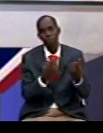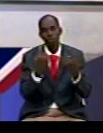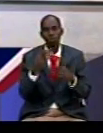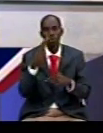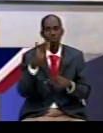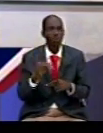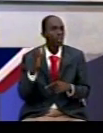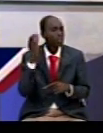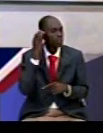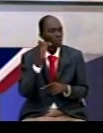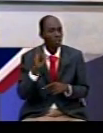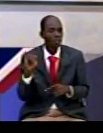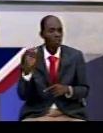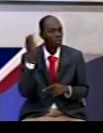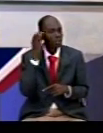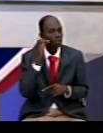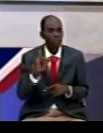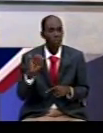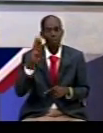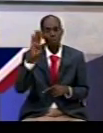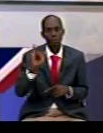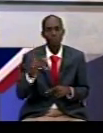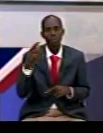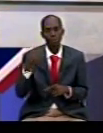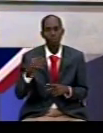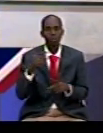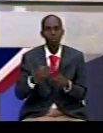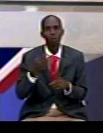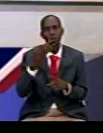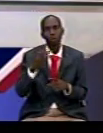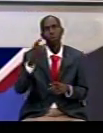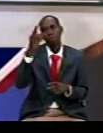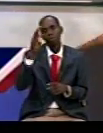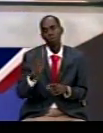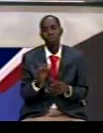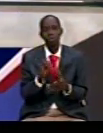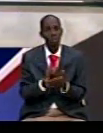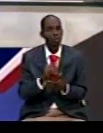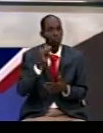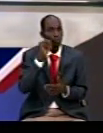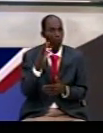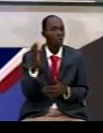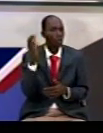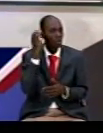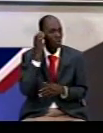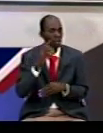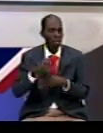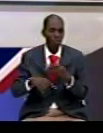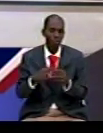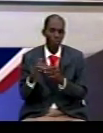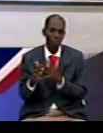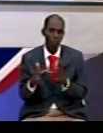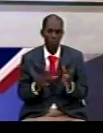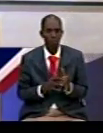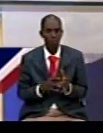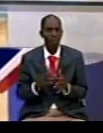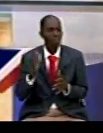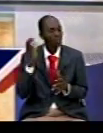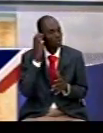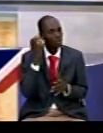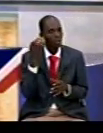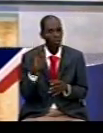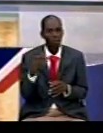hearing, hearing by the Word of God. That woman heard of Jesus, heard